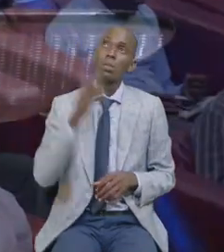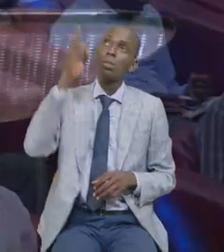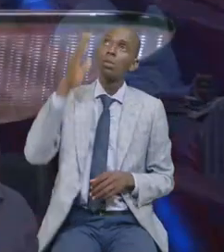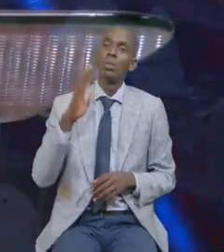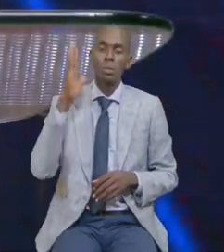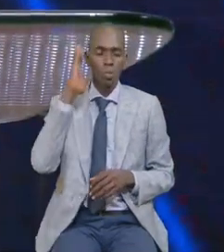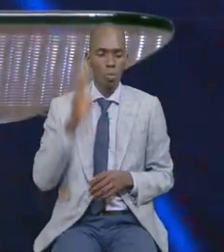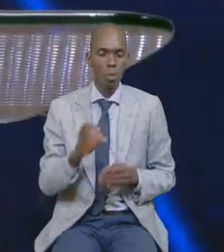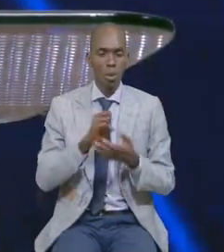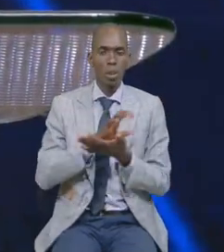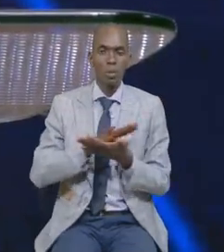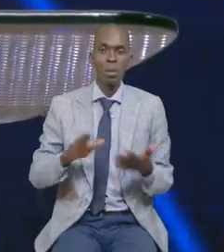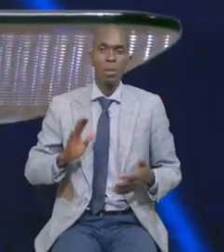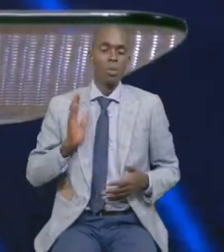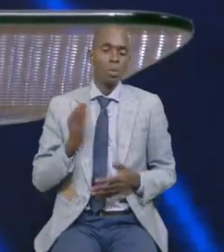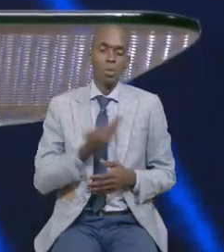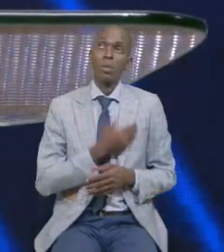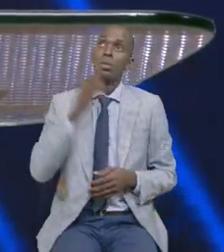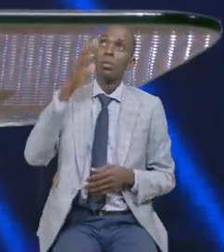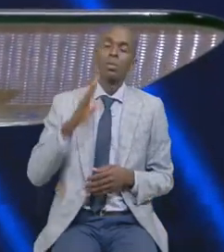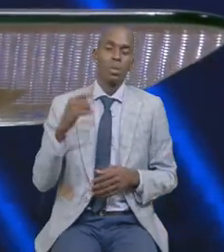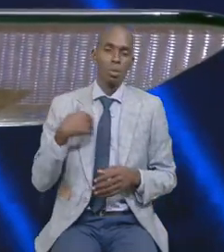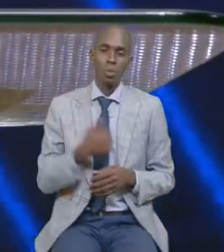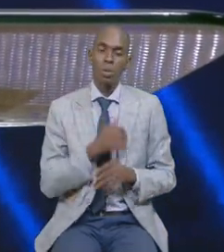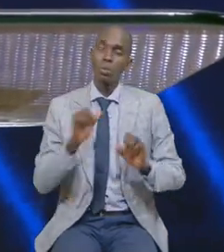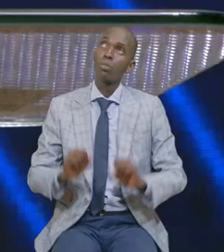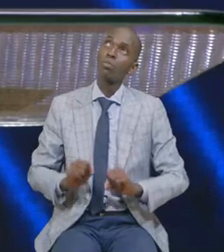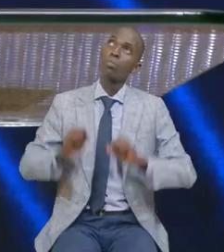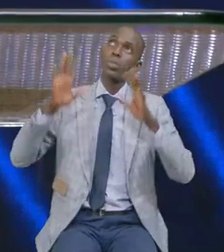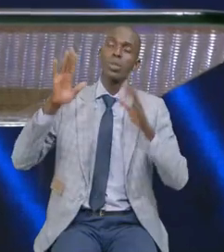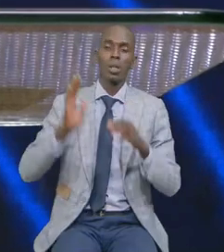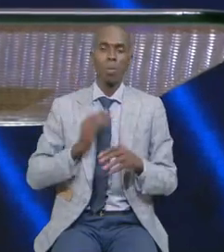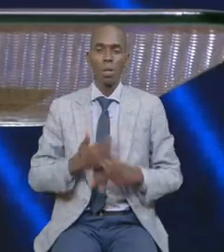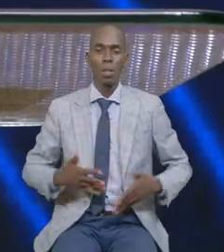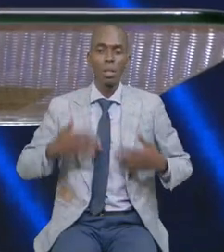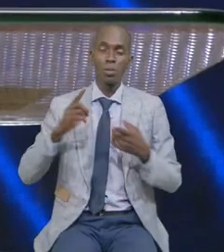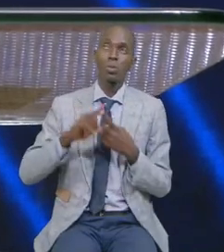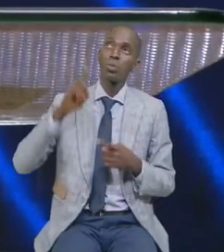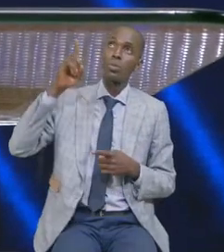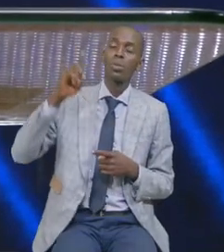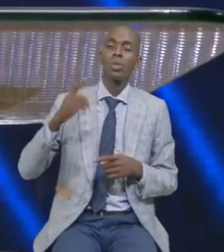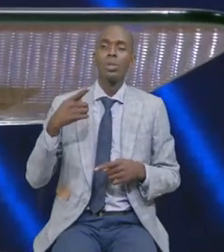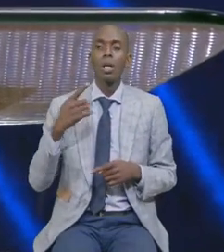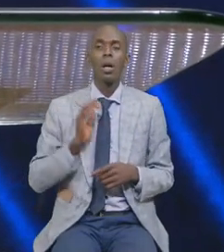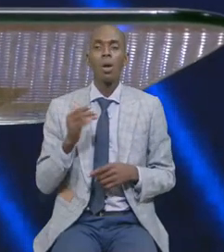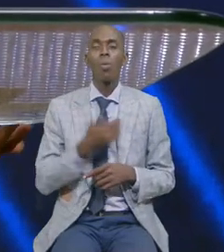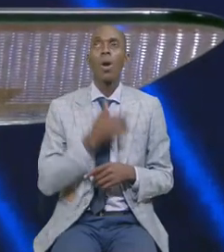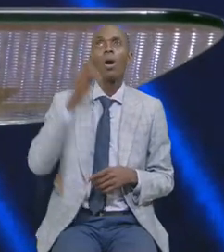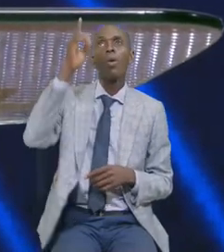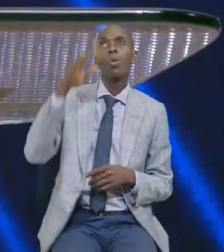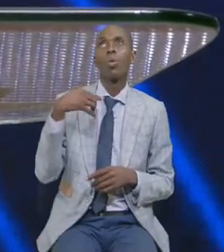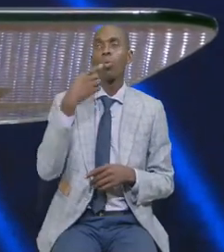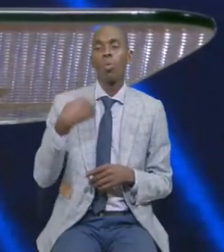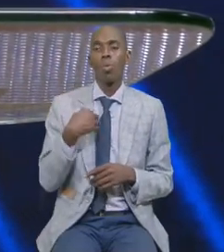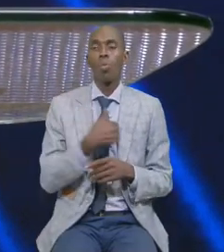consecrated, committed our lives into the hands of the Lord, our God, whom we serve, our God is able. What can he